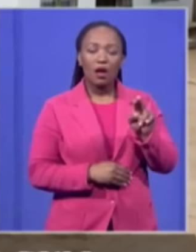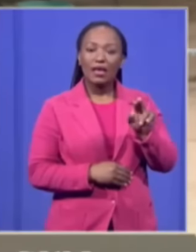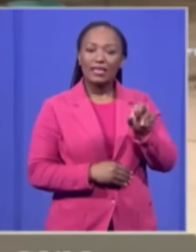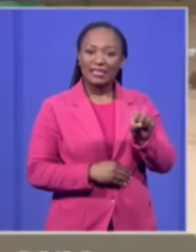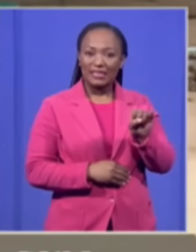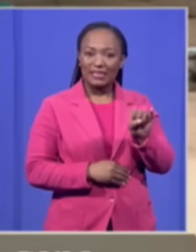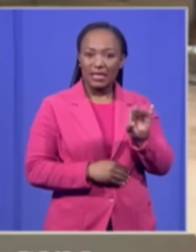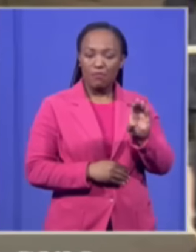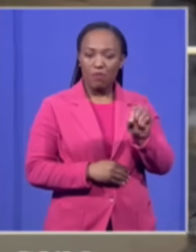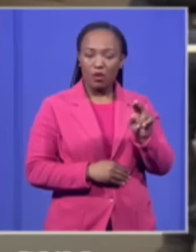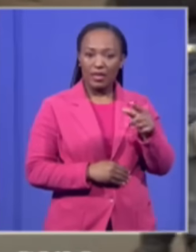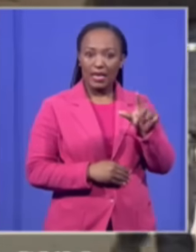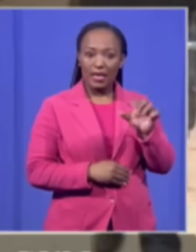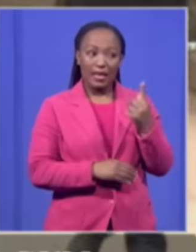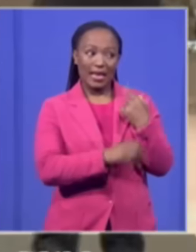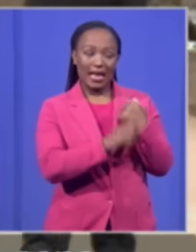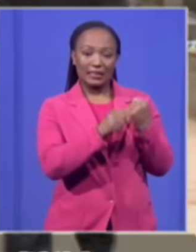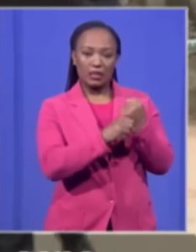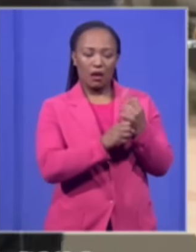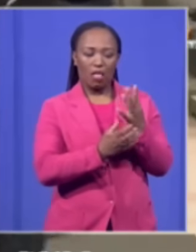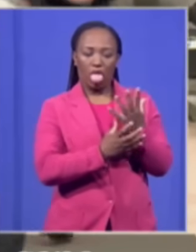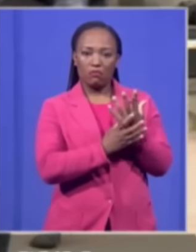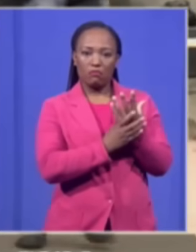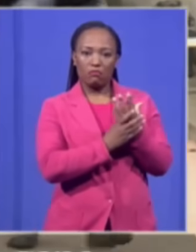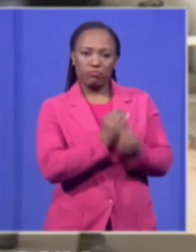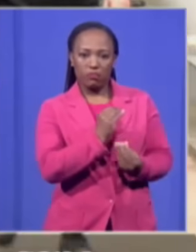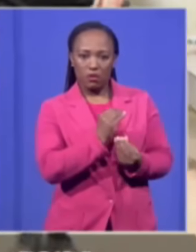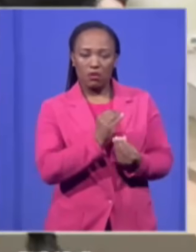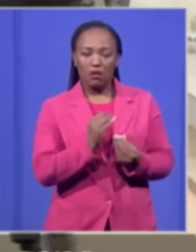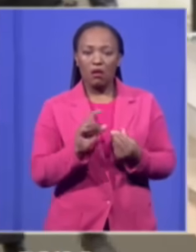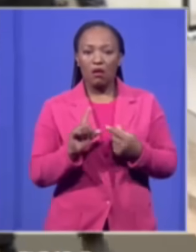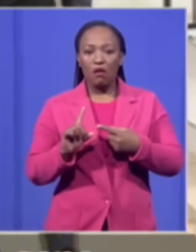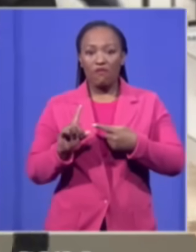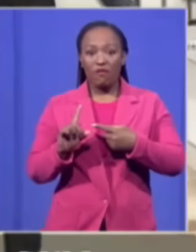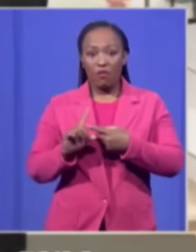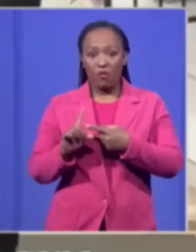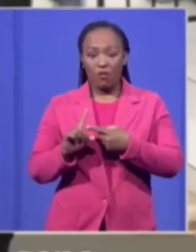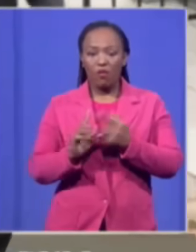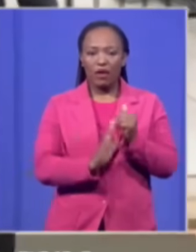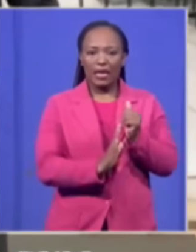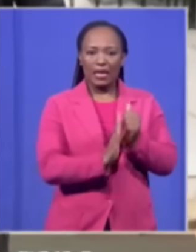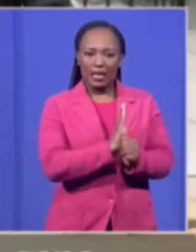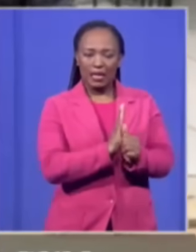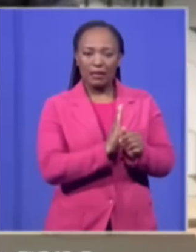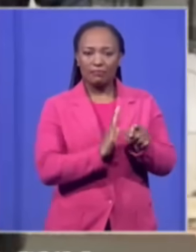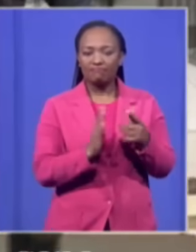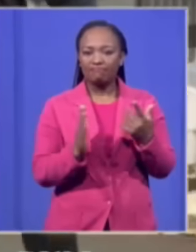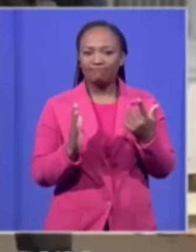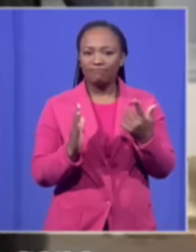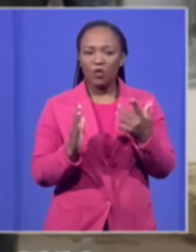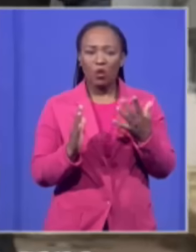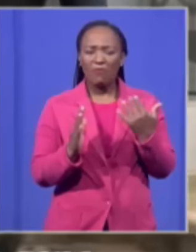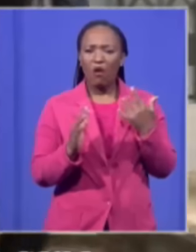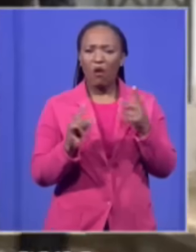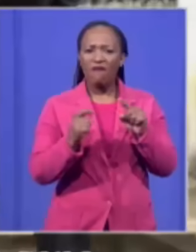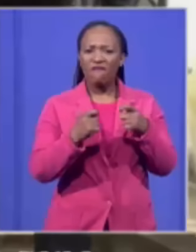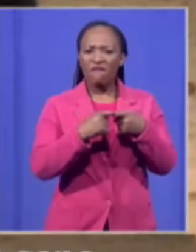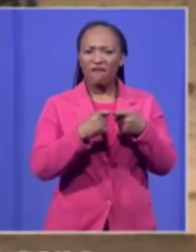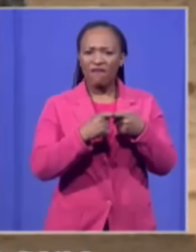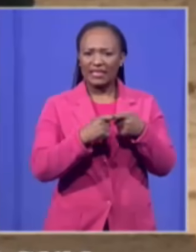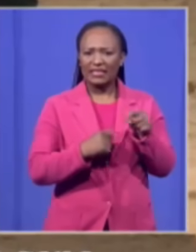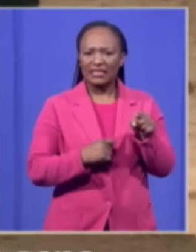fetileng. Morago gore Nkosi a tshwarwe o na totobatsa polao ya gakgaitsediye. Go begwa fa go ntse le go sa utlwane ka mafoko.